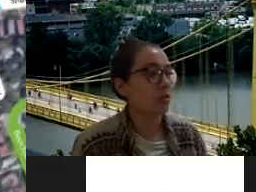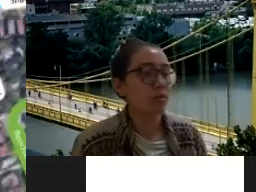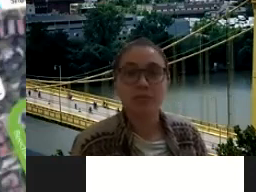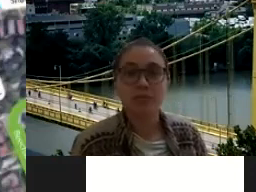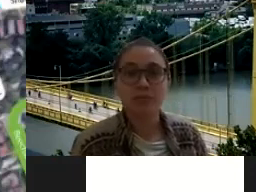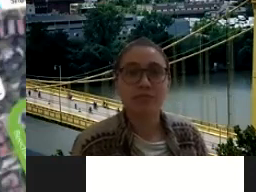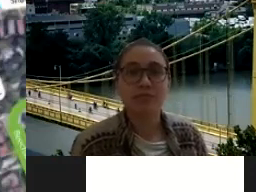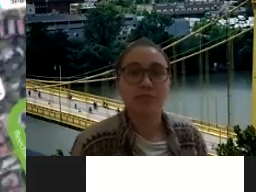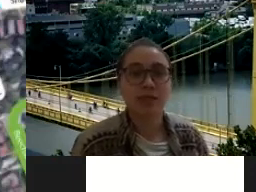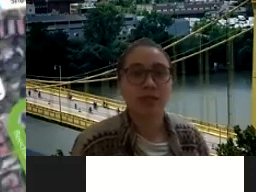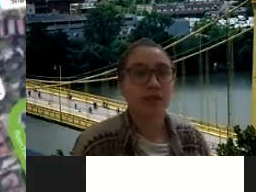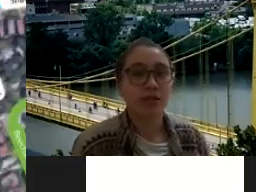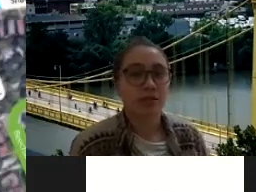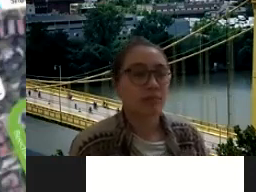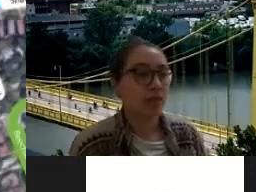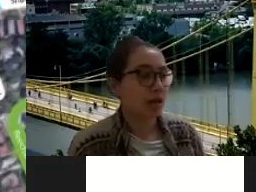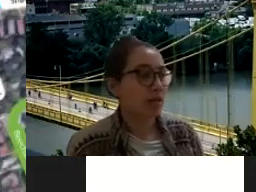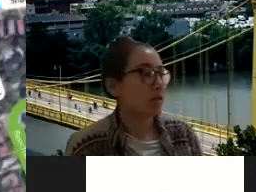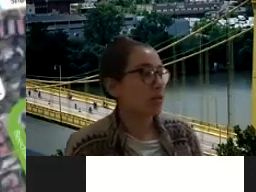Anna, is there any other question from the chat?